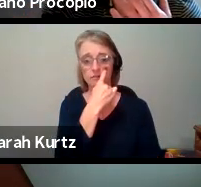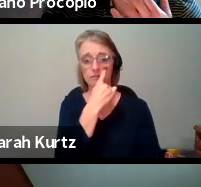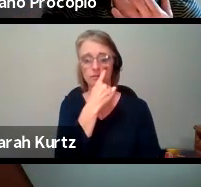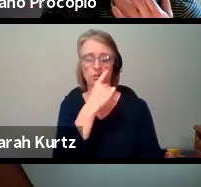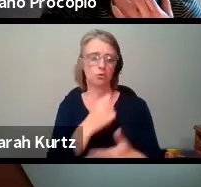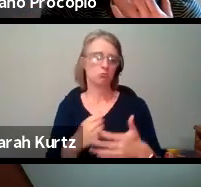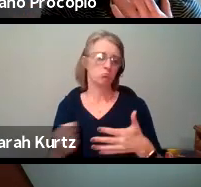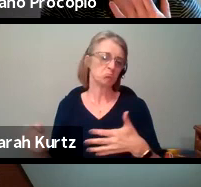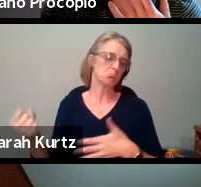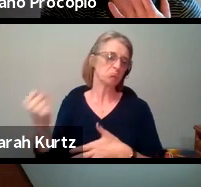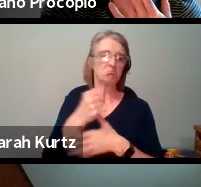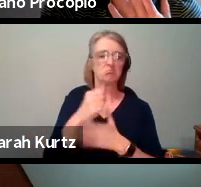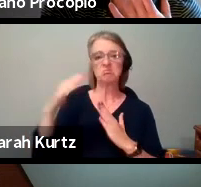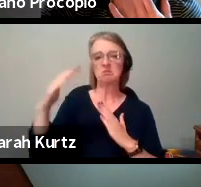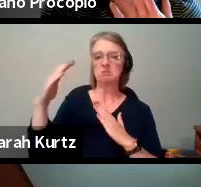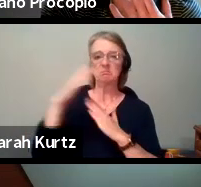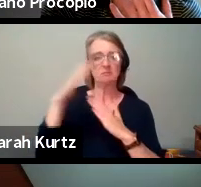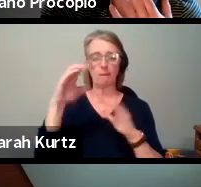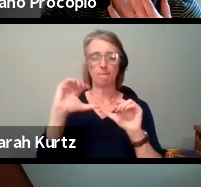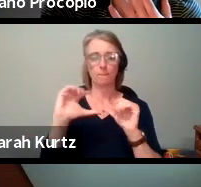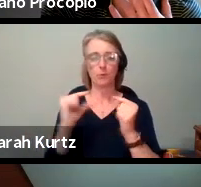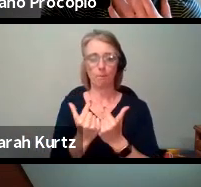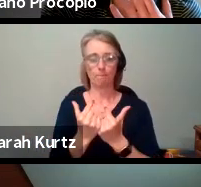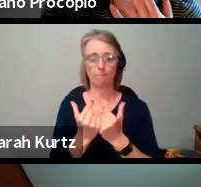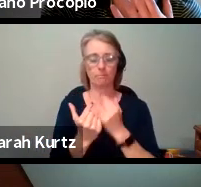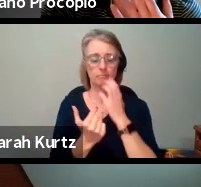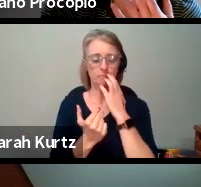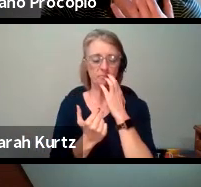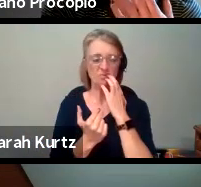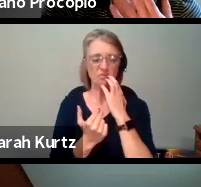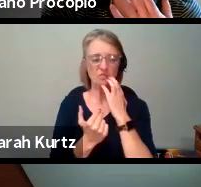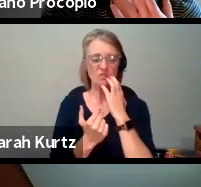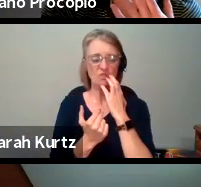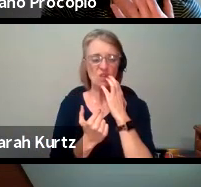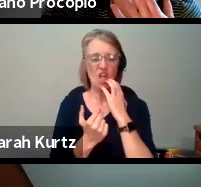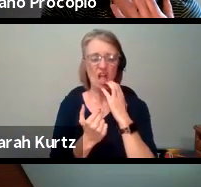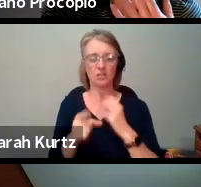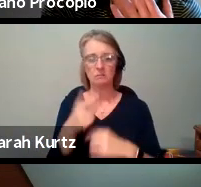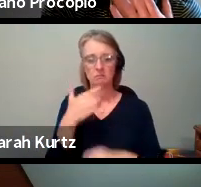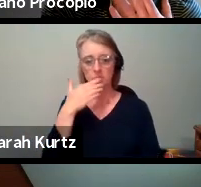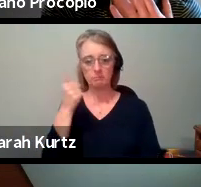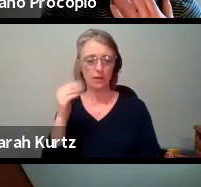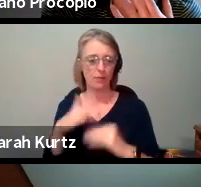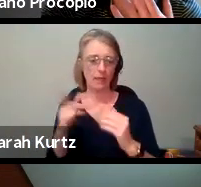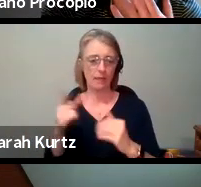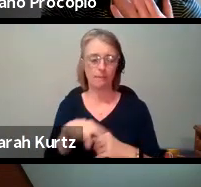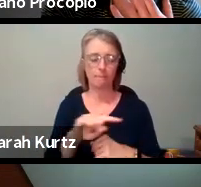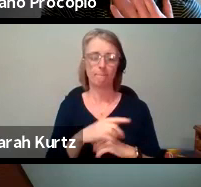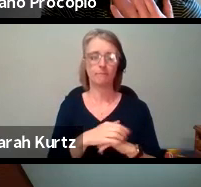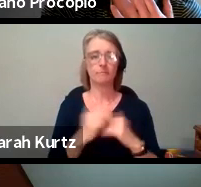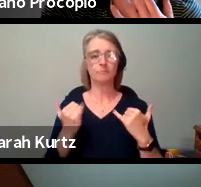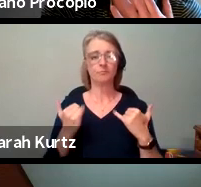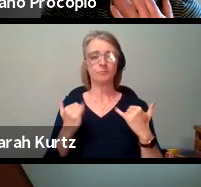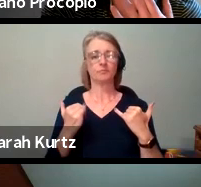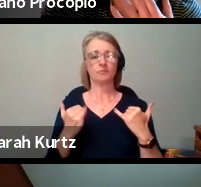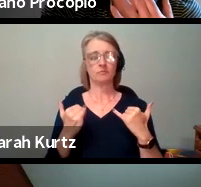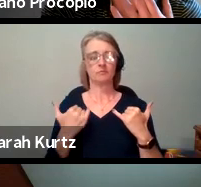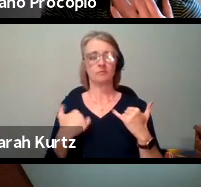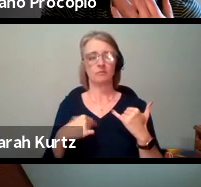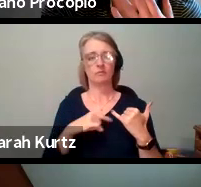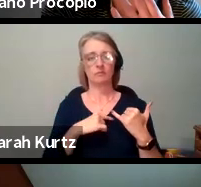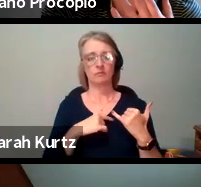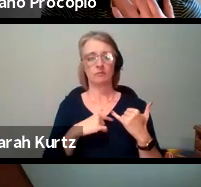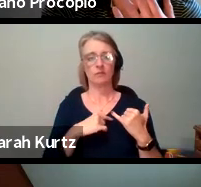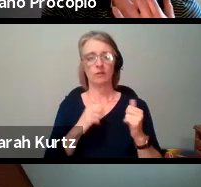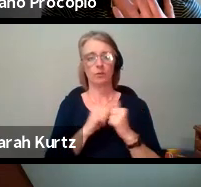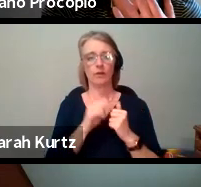superior group. You're more intelligent, you're better. And today we're going to mark those